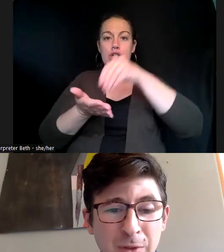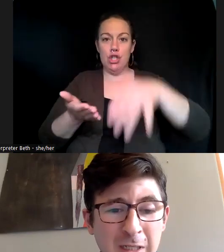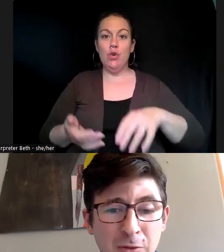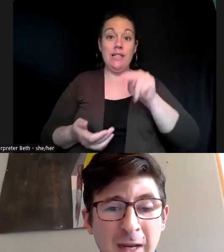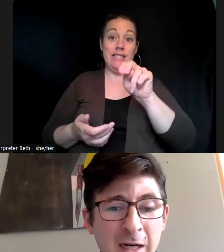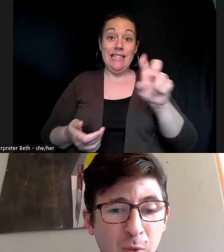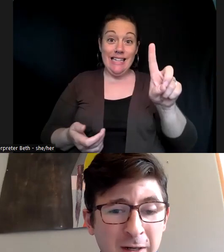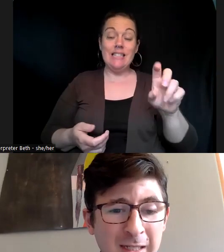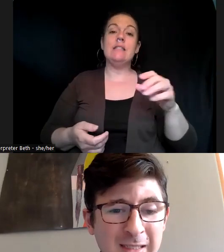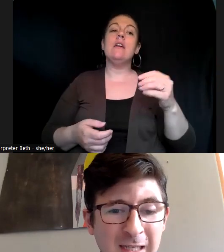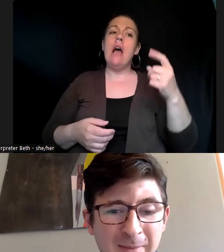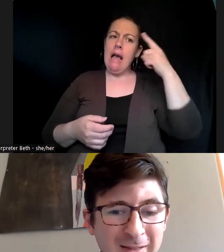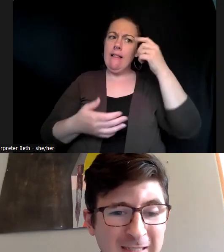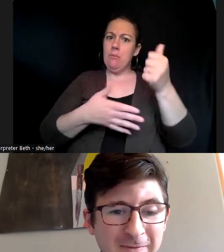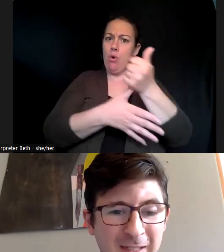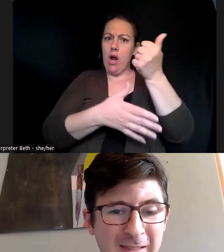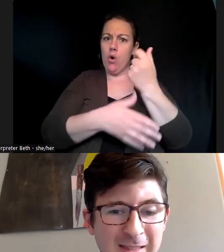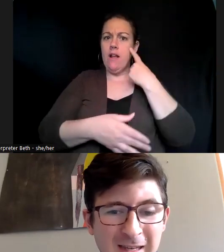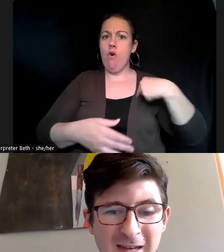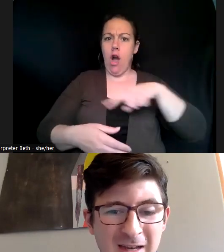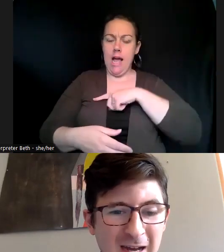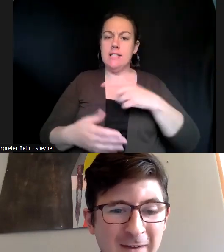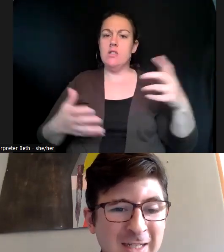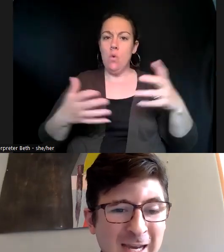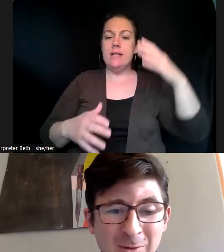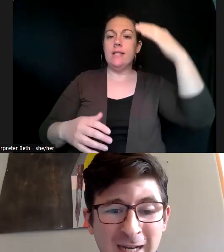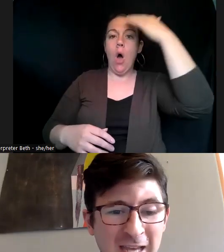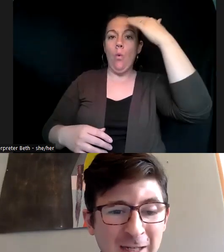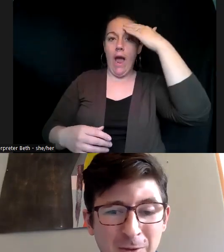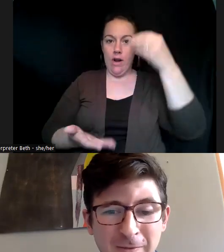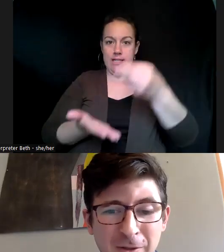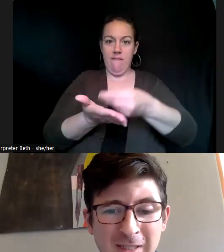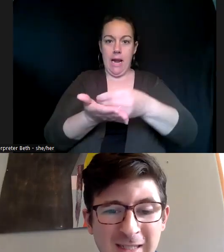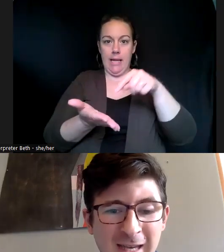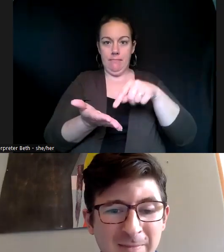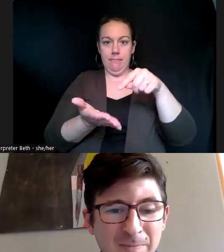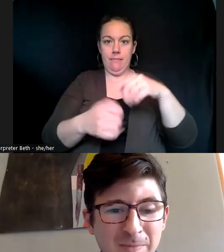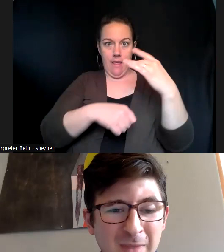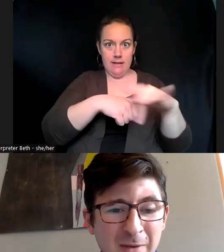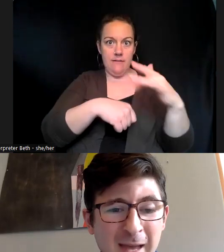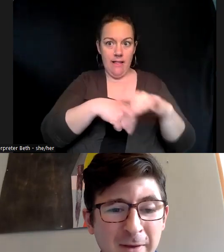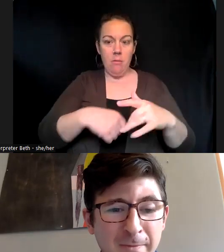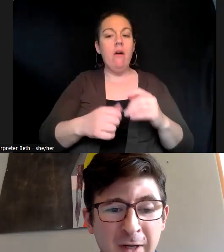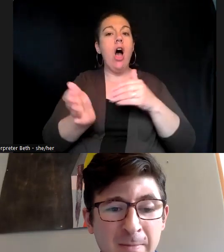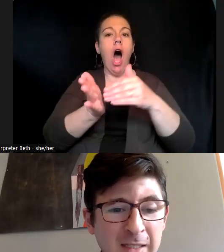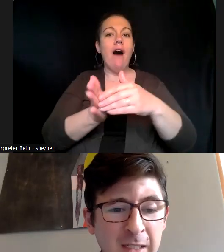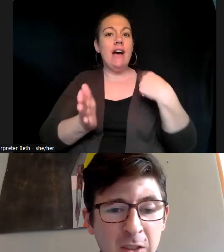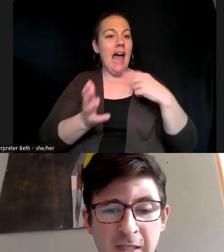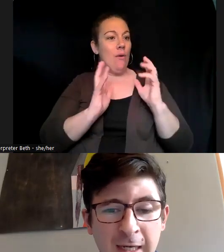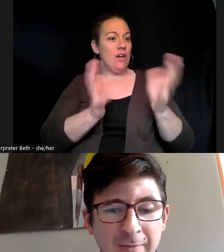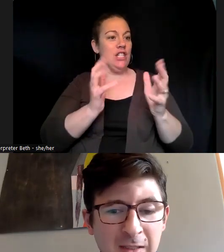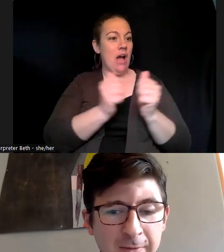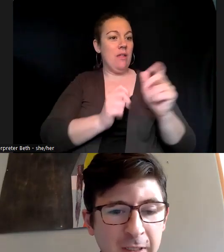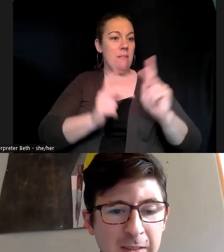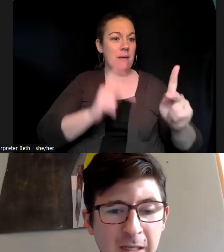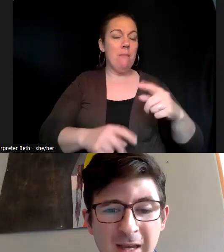was really creating awareness about these funds. Oftentimes when I chatted with folks, they would have a very basic